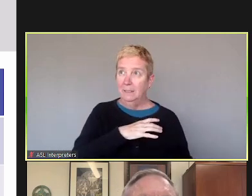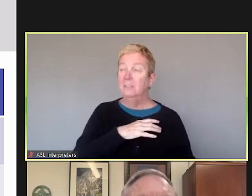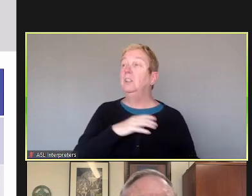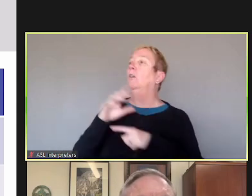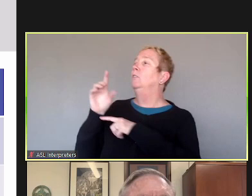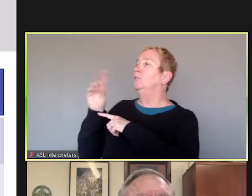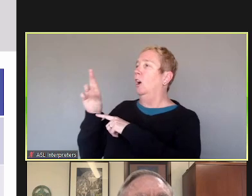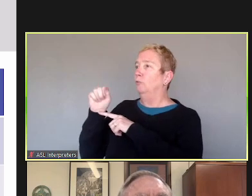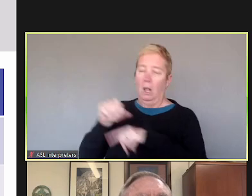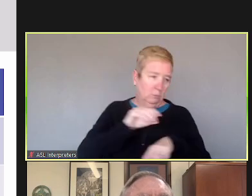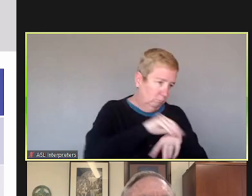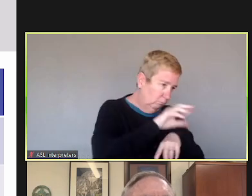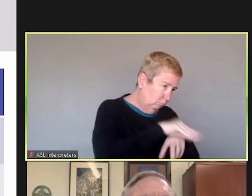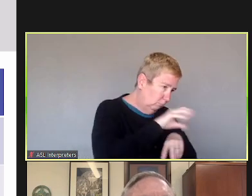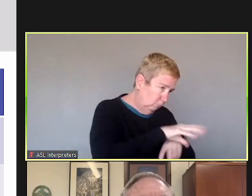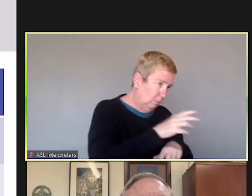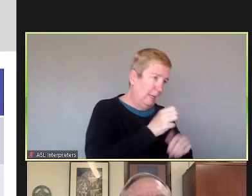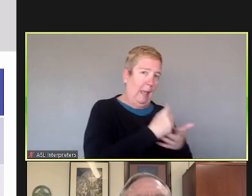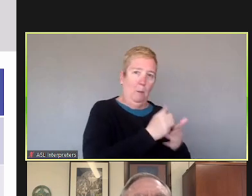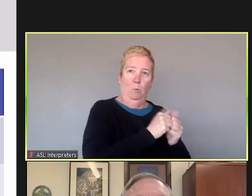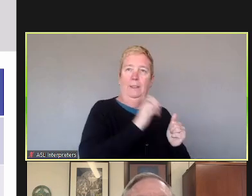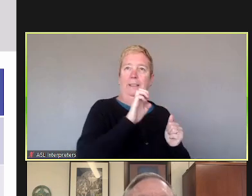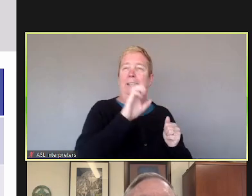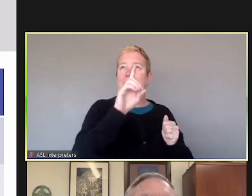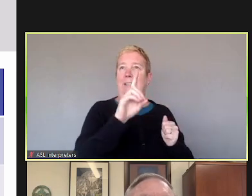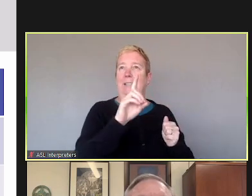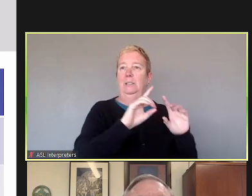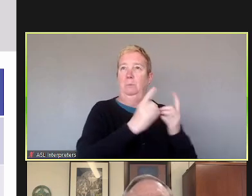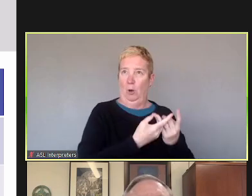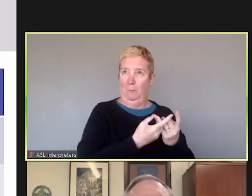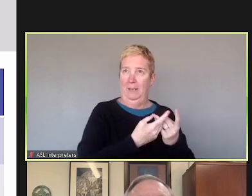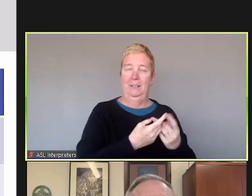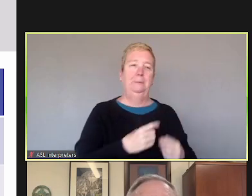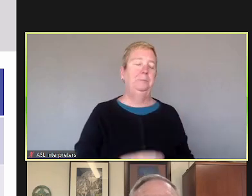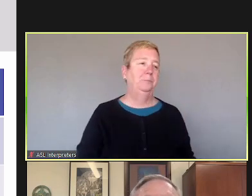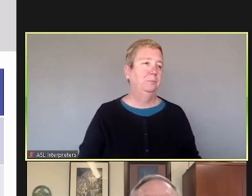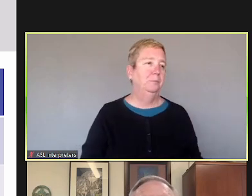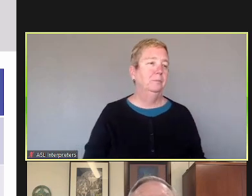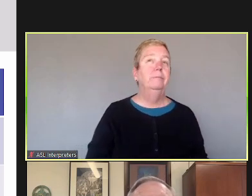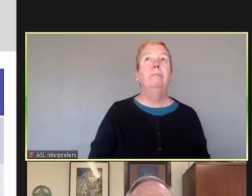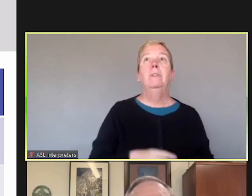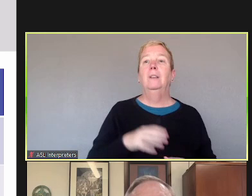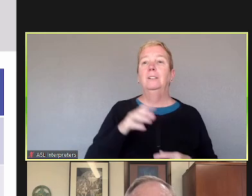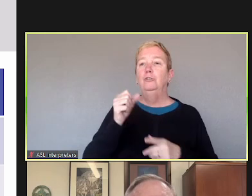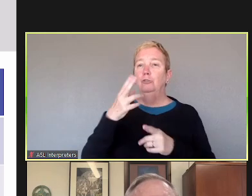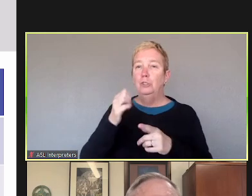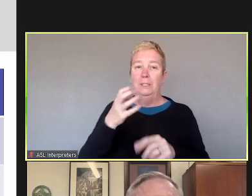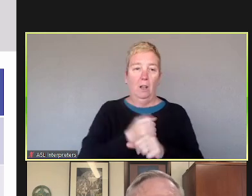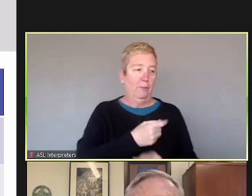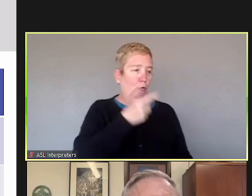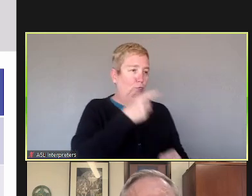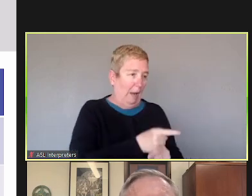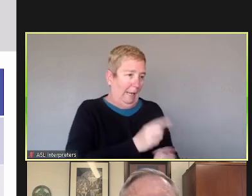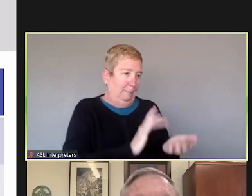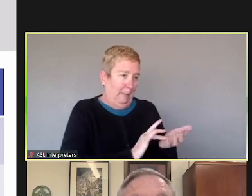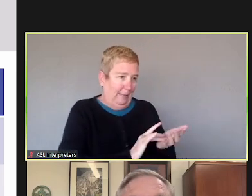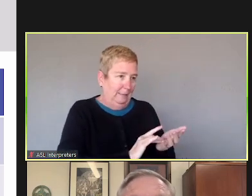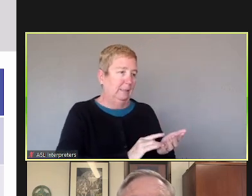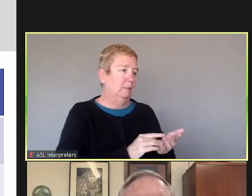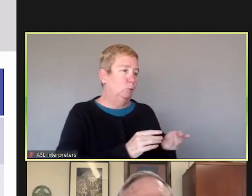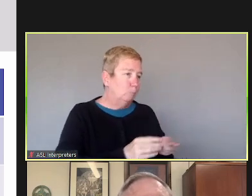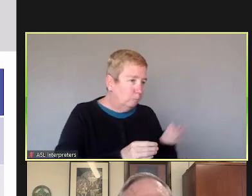consultation with the emergency department. She got the appropriate antidote,